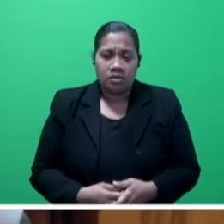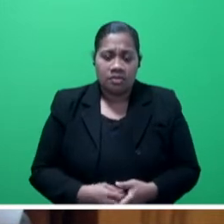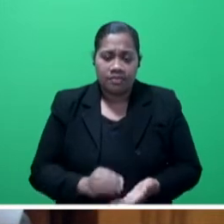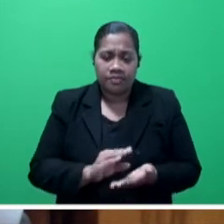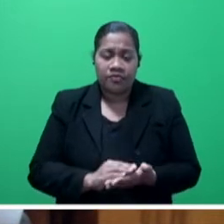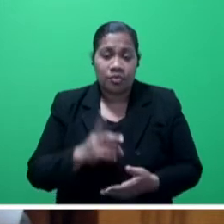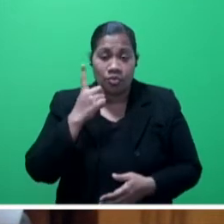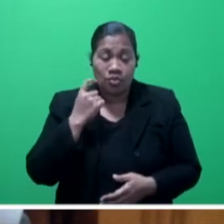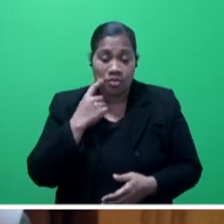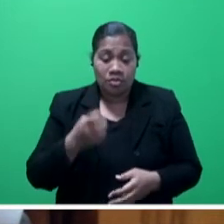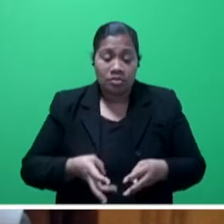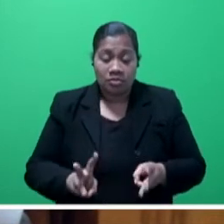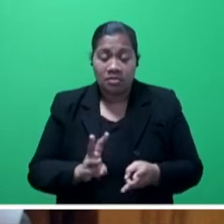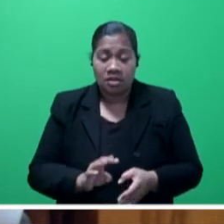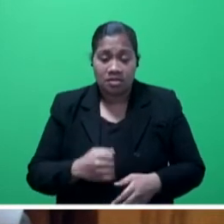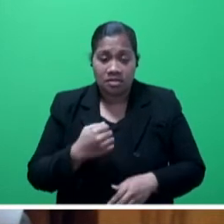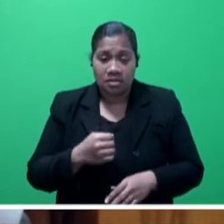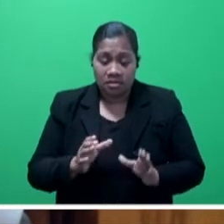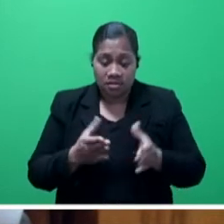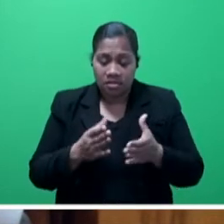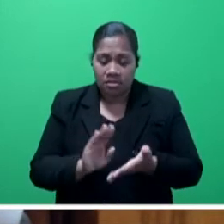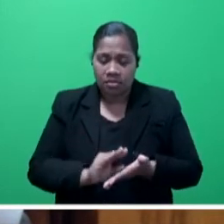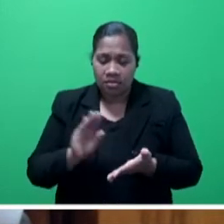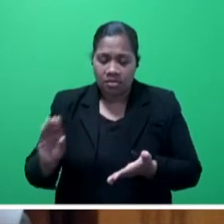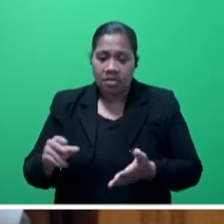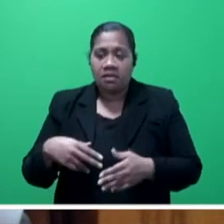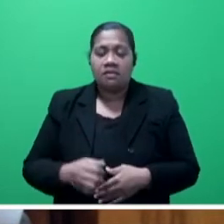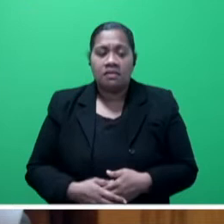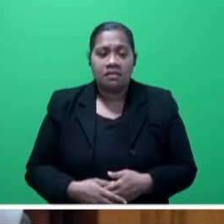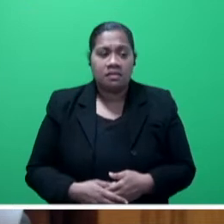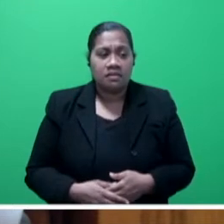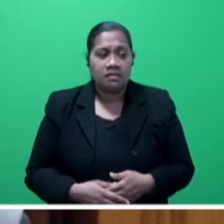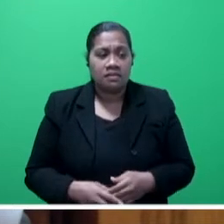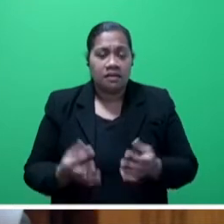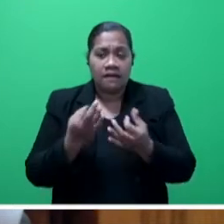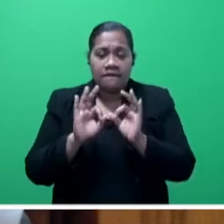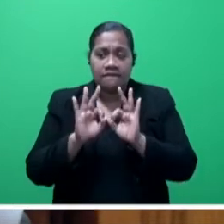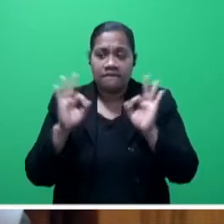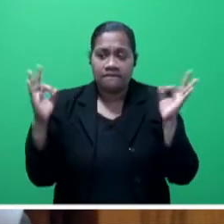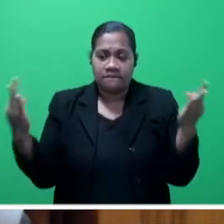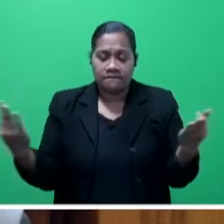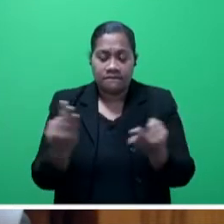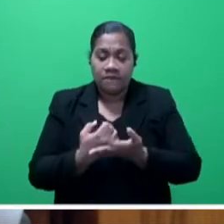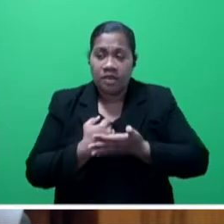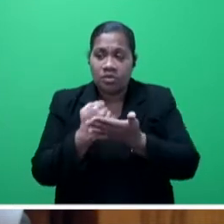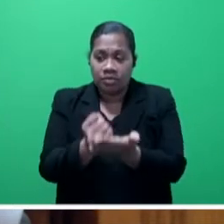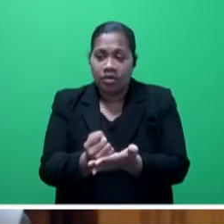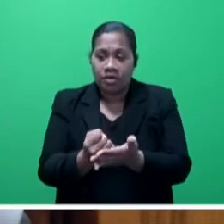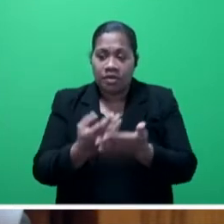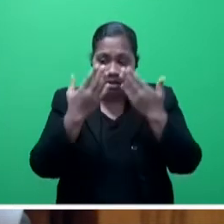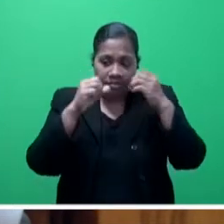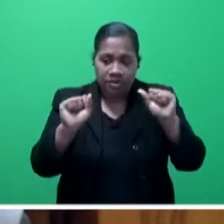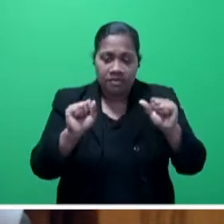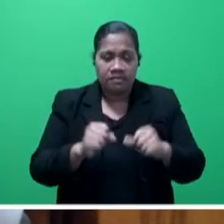budget, 30 farmers will be assisted with the full irrigation package. Fencing kit to support beef cattle farmers, $68,000